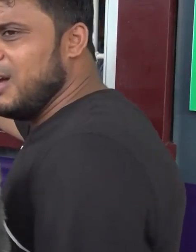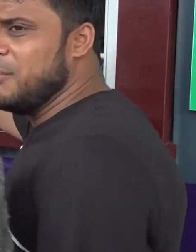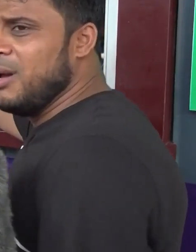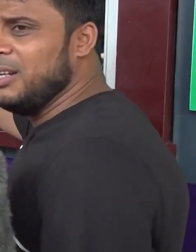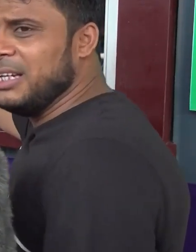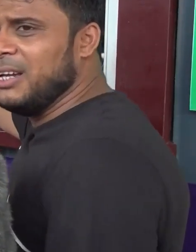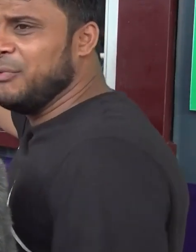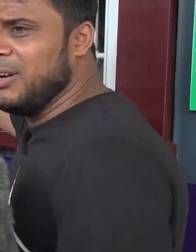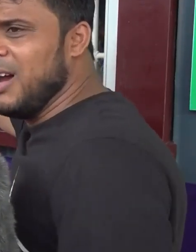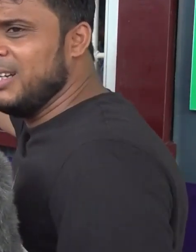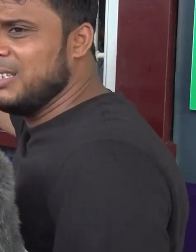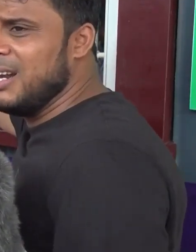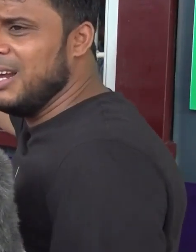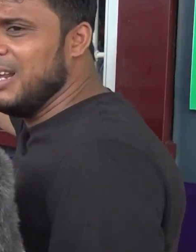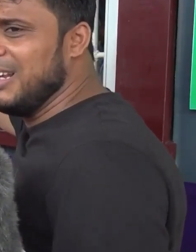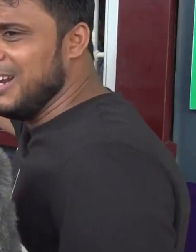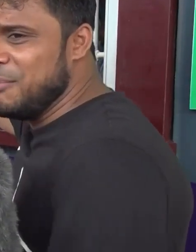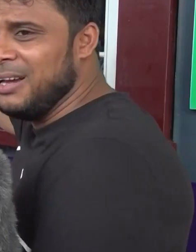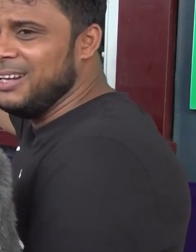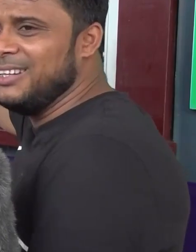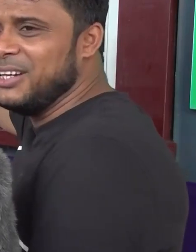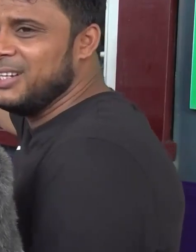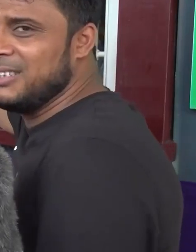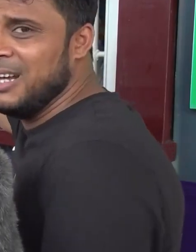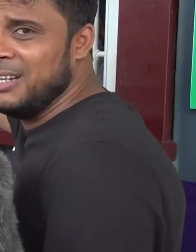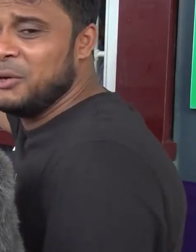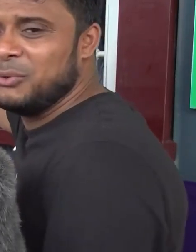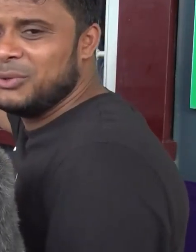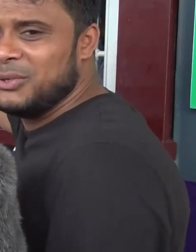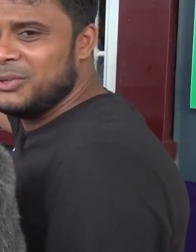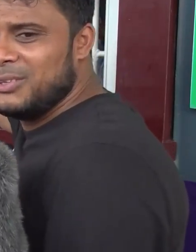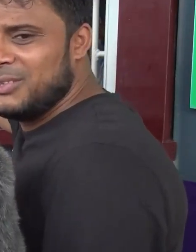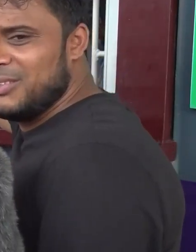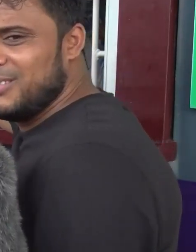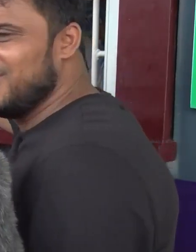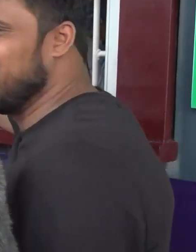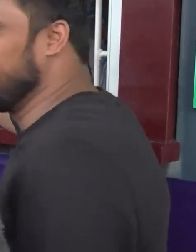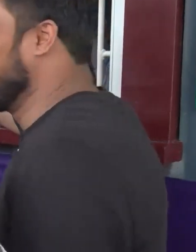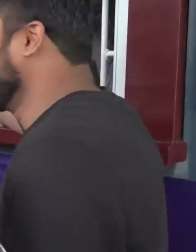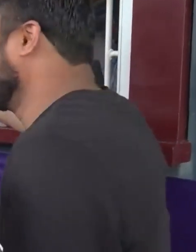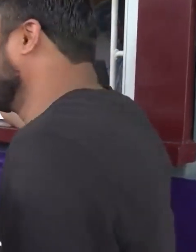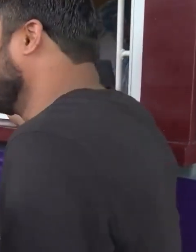Yeah, I buy a ticket for Afghanistan. I like it. I buy the other stand now. Other stand now.